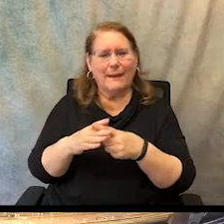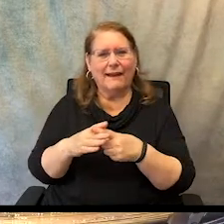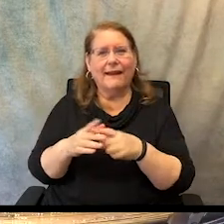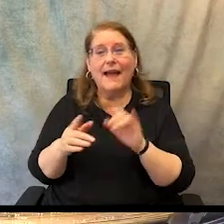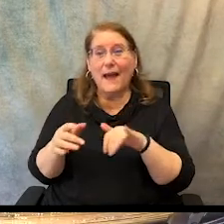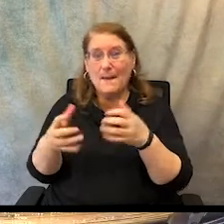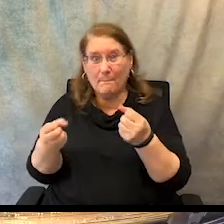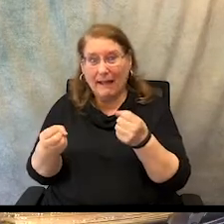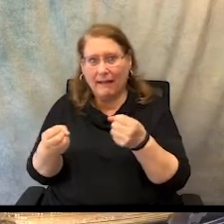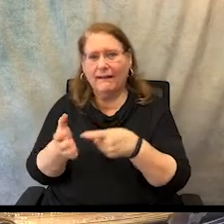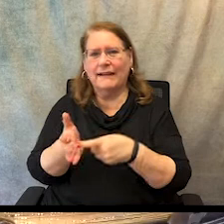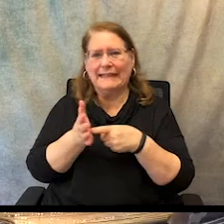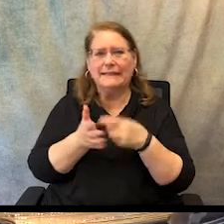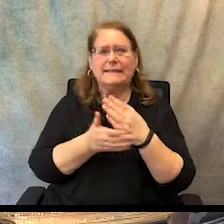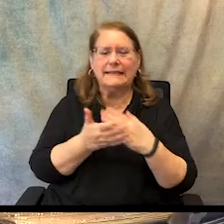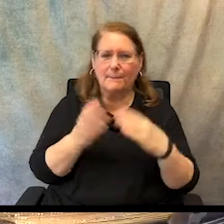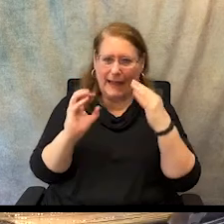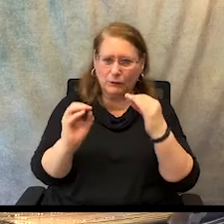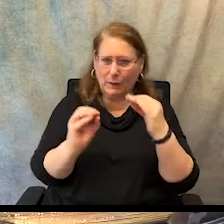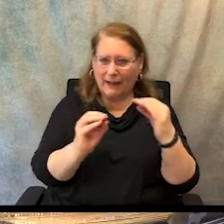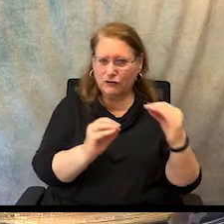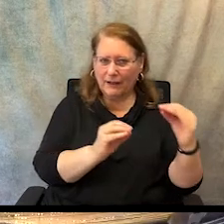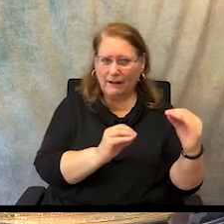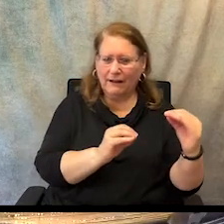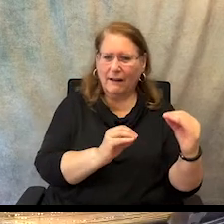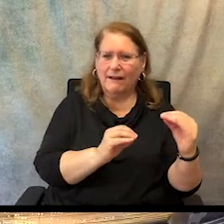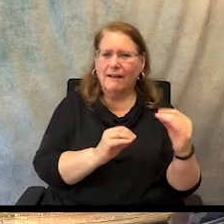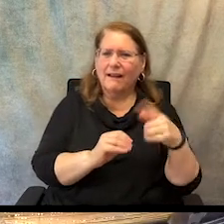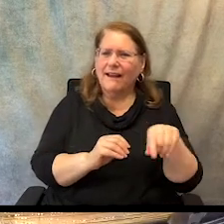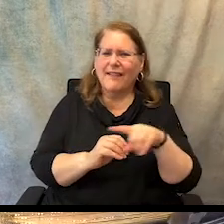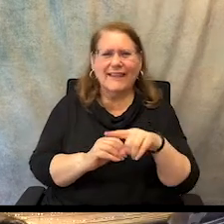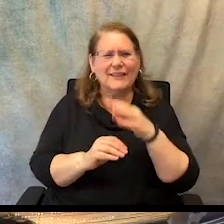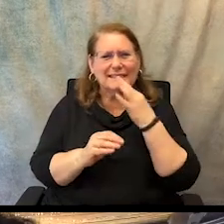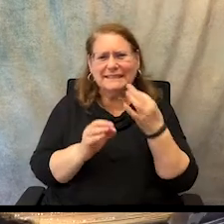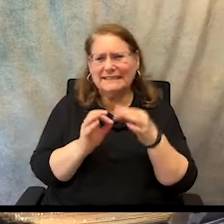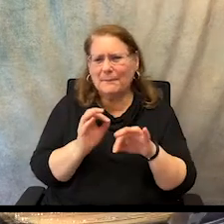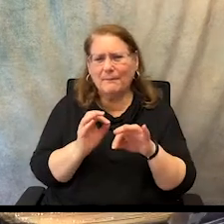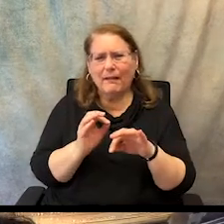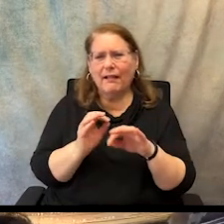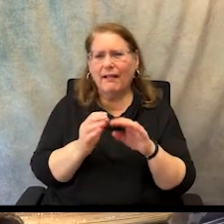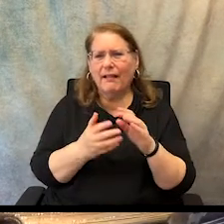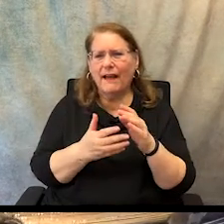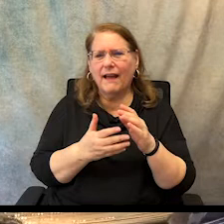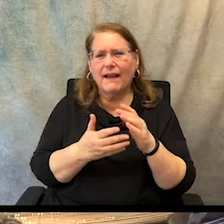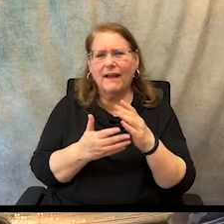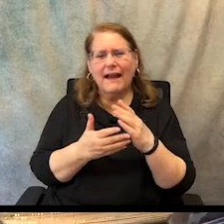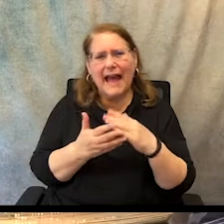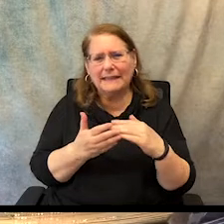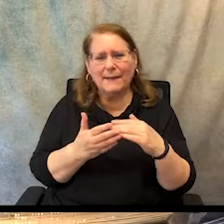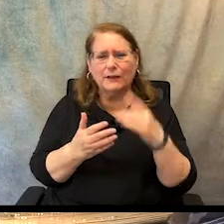need, with the milk need some education. There's some, they are a simple, some word, a respect